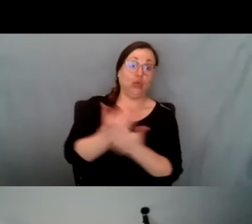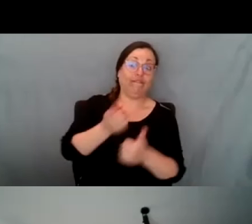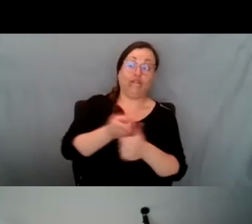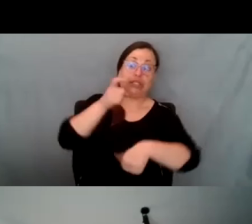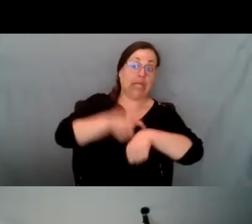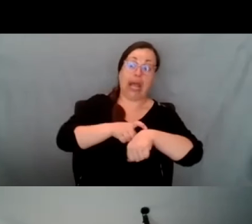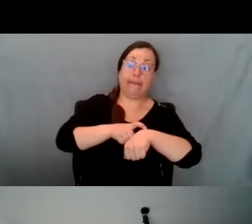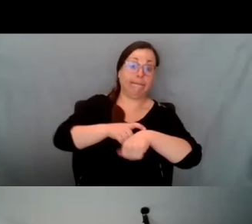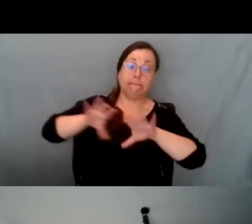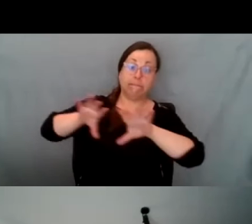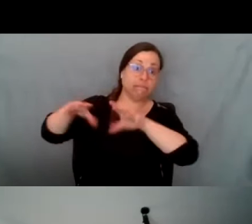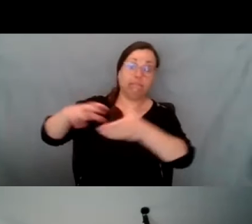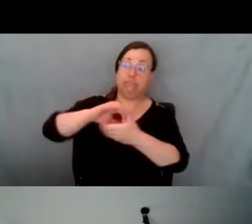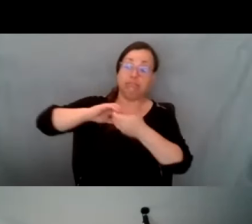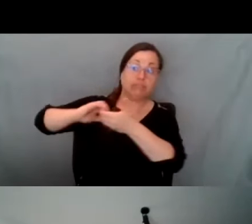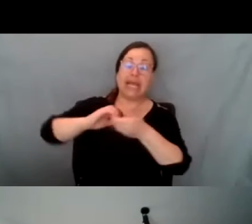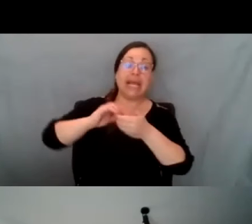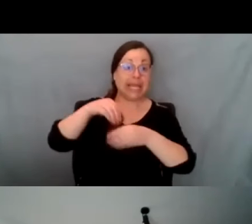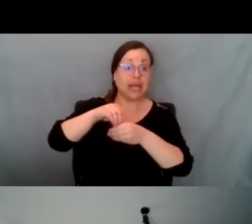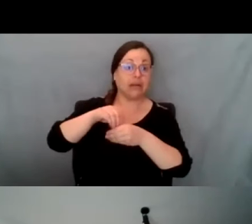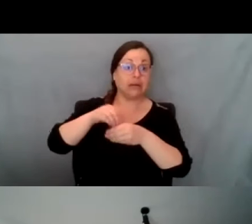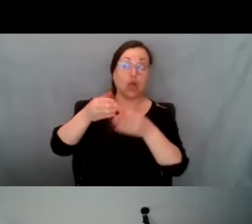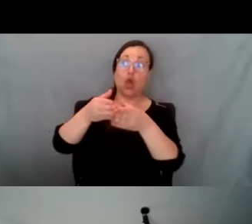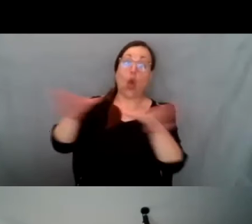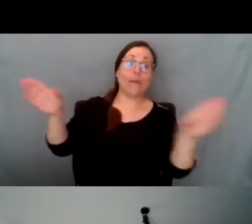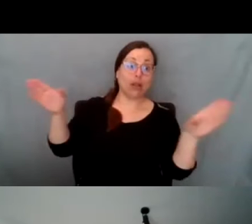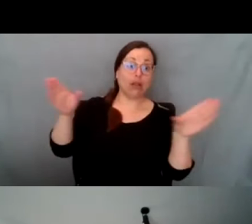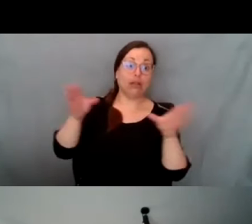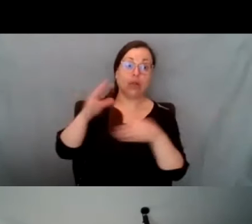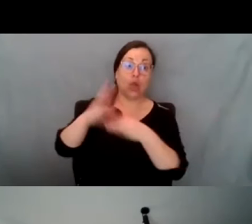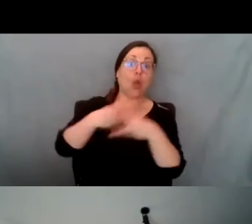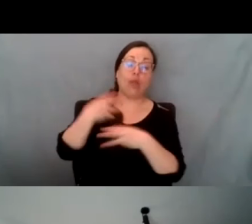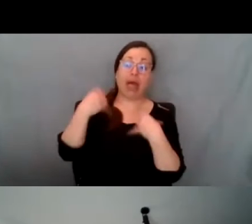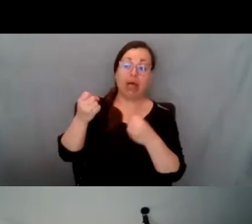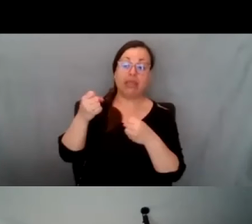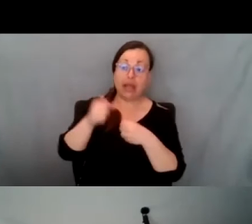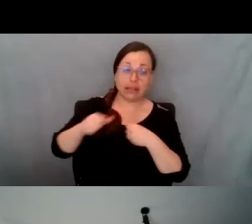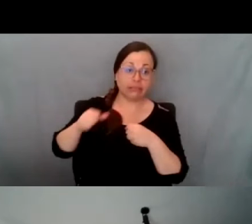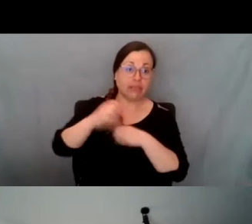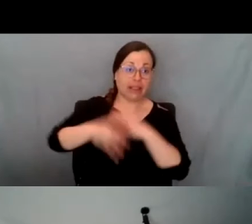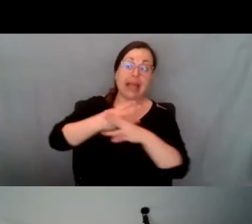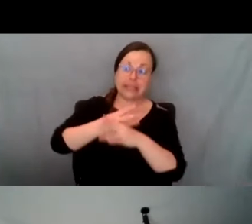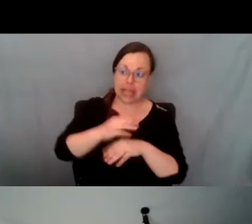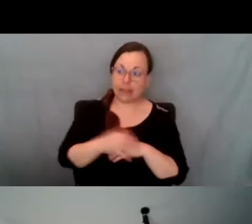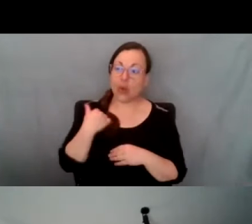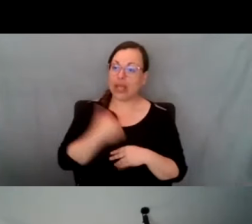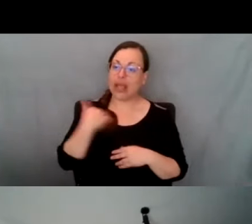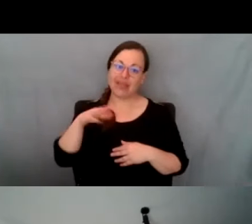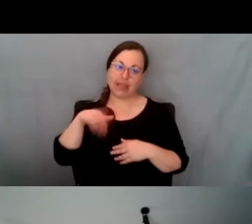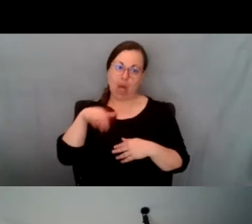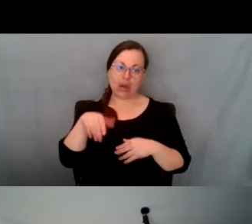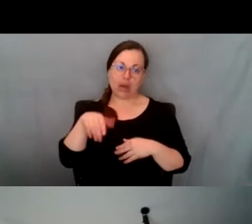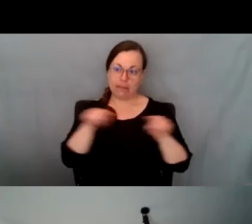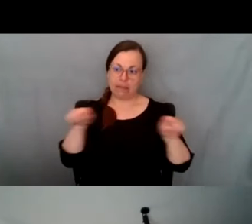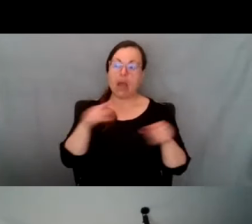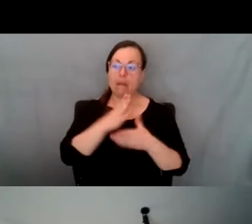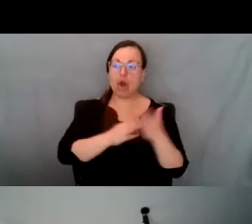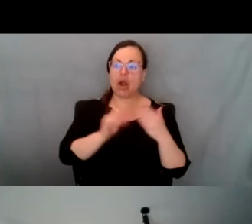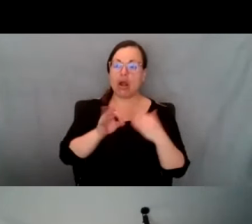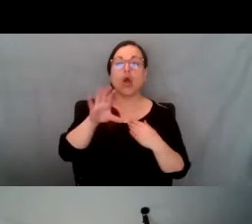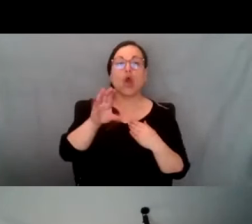to say, in the global health landscape. You have on the bottom side, you have the 3 organizations that are part of the COVAX